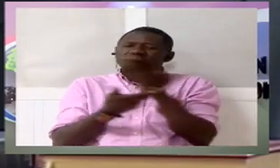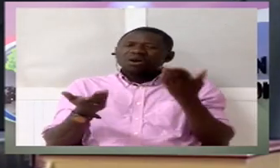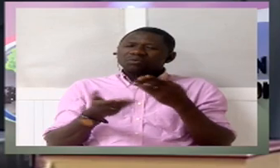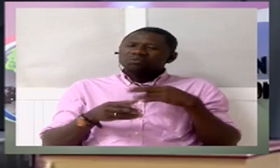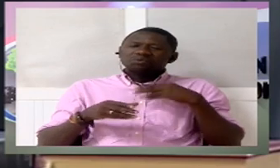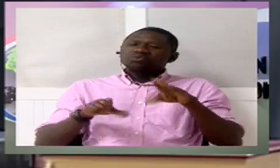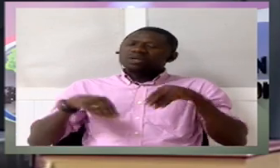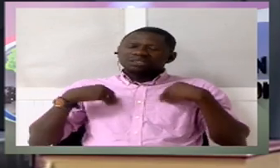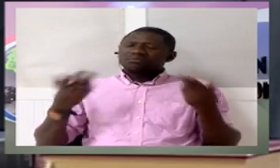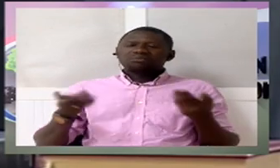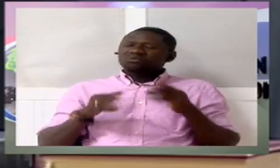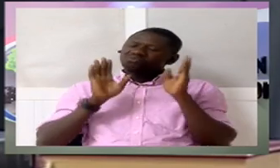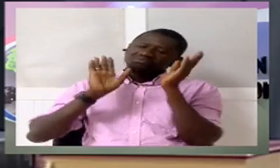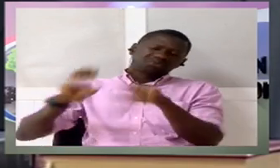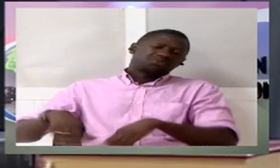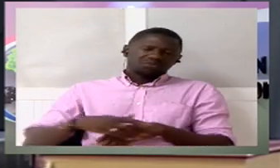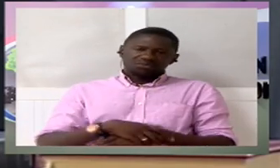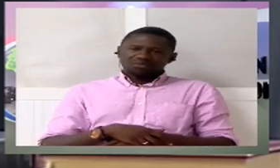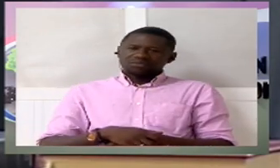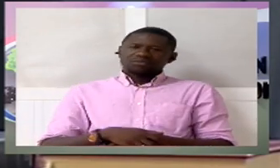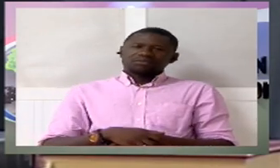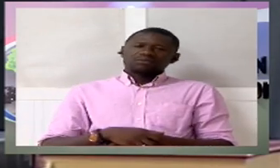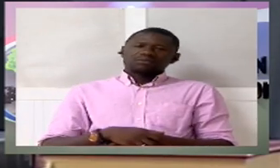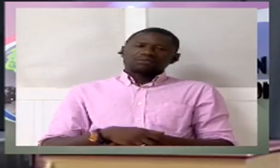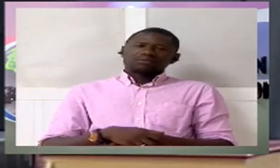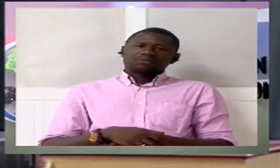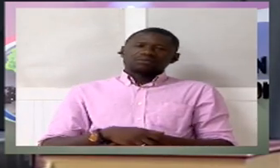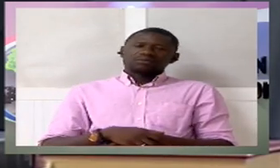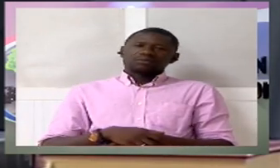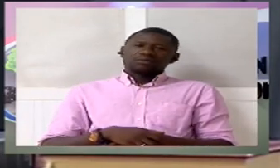Mandinka proverb? Jalo singo before onka.